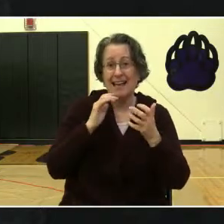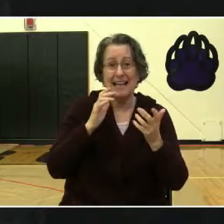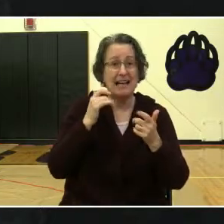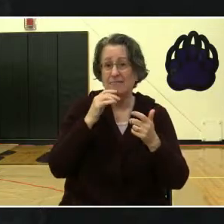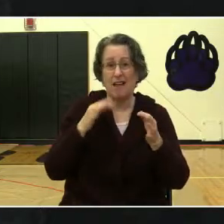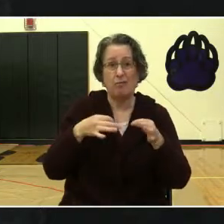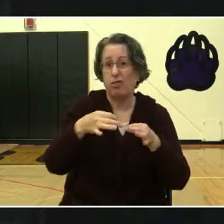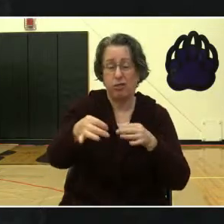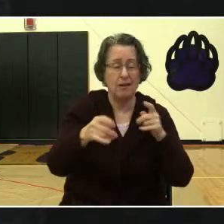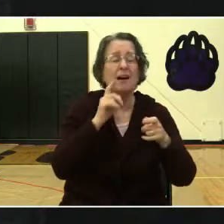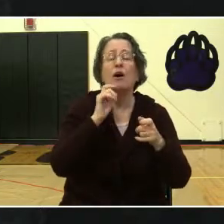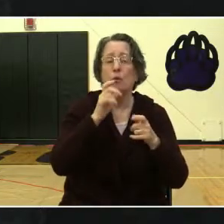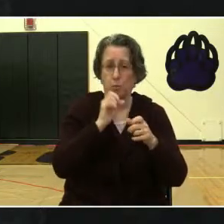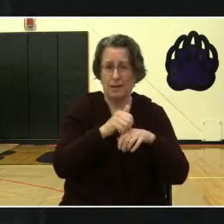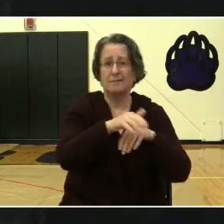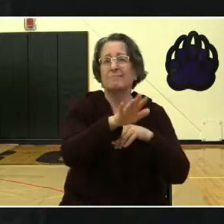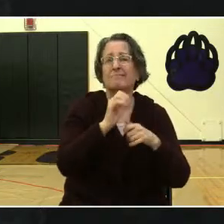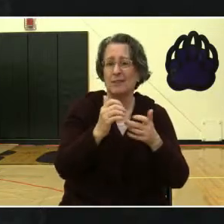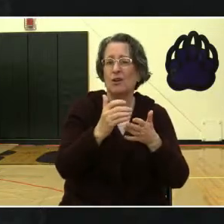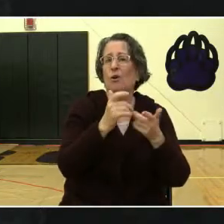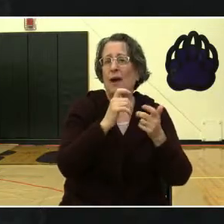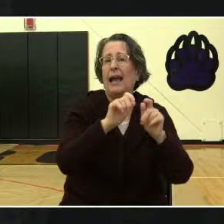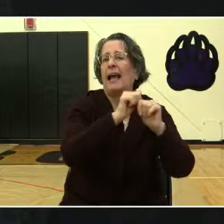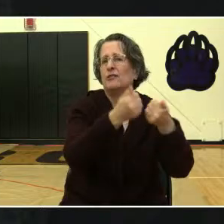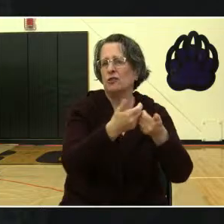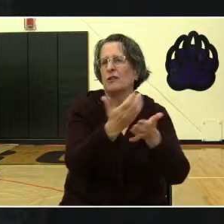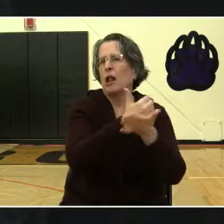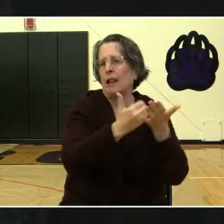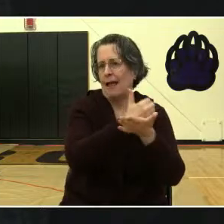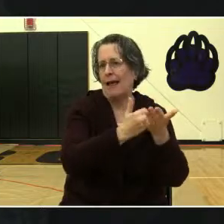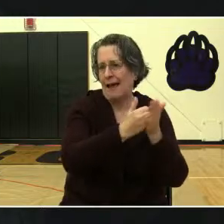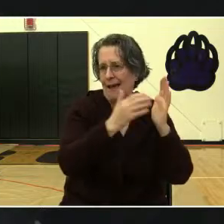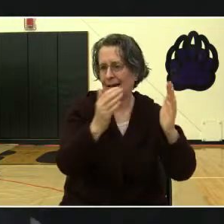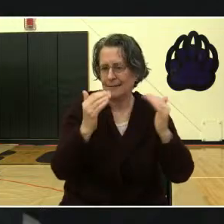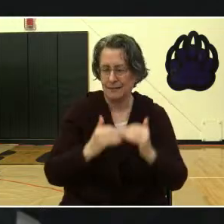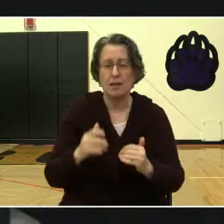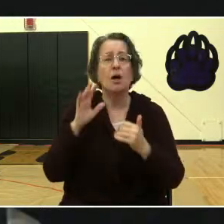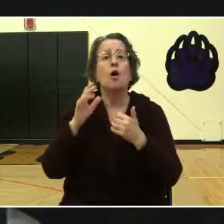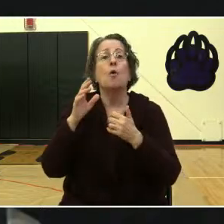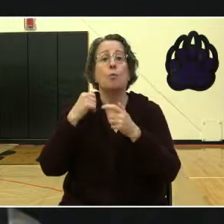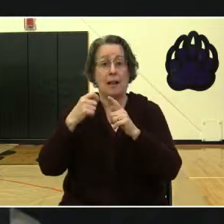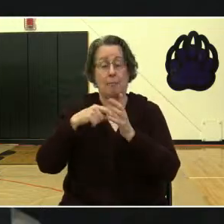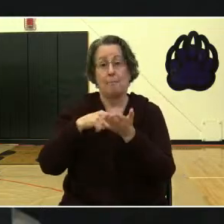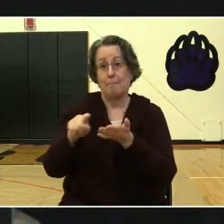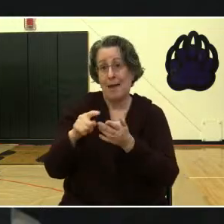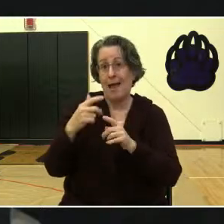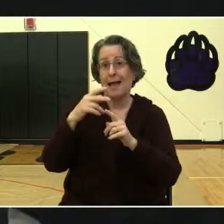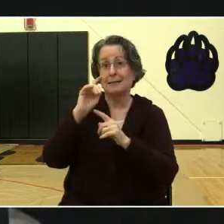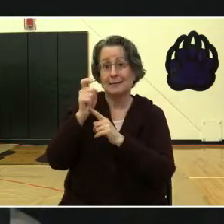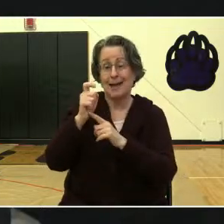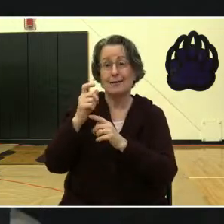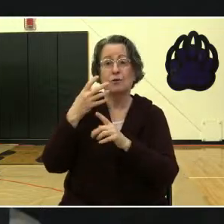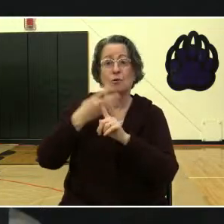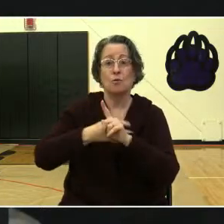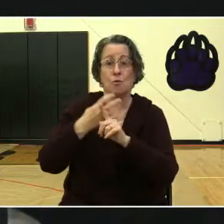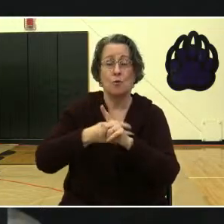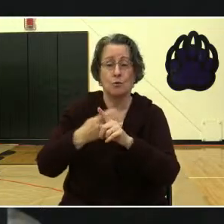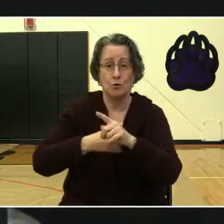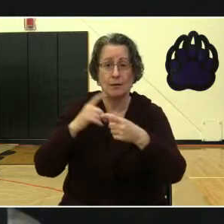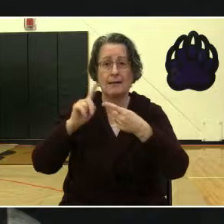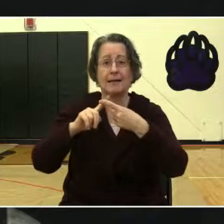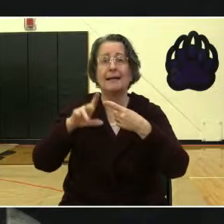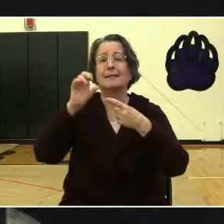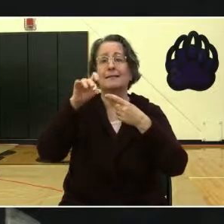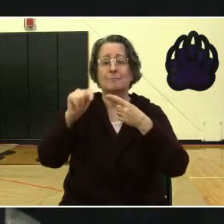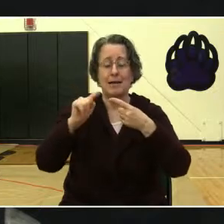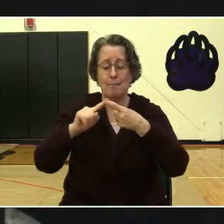2024 November 15 2024 February 17 2025 and May 15 2025 and that the interest